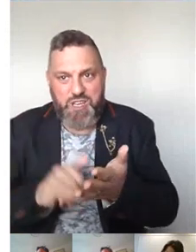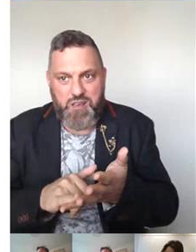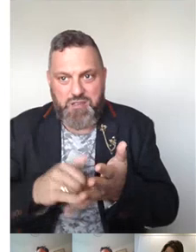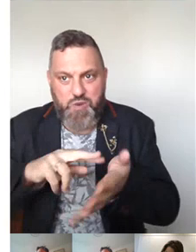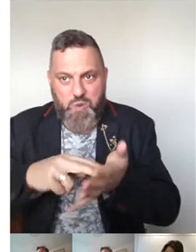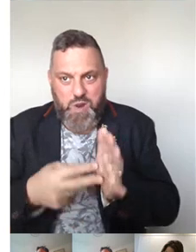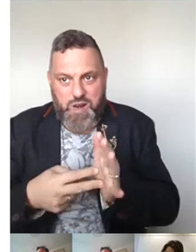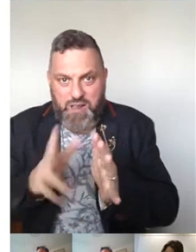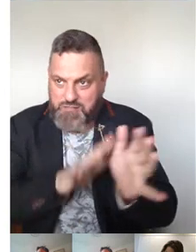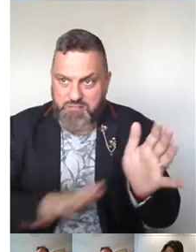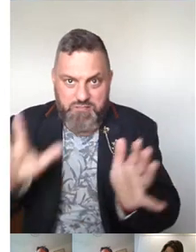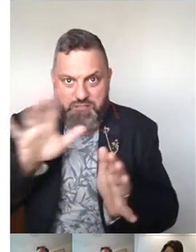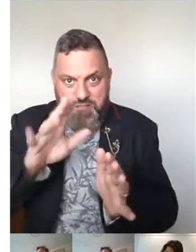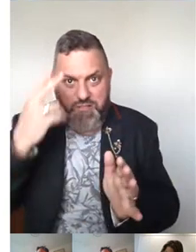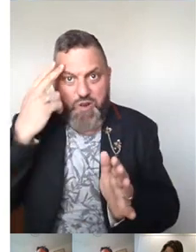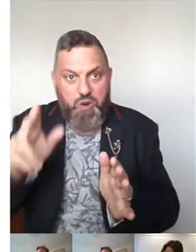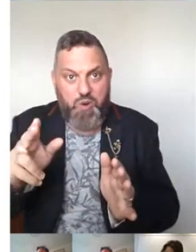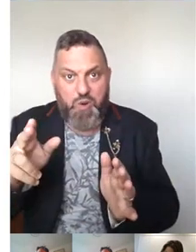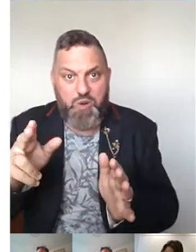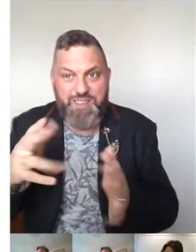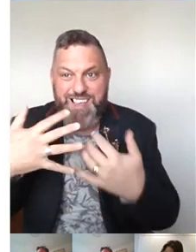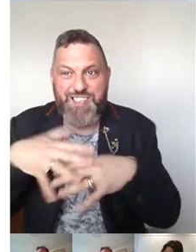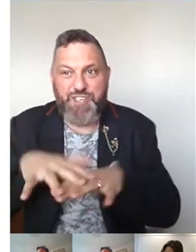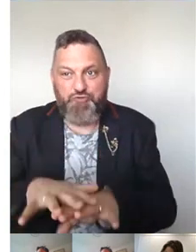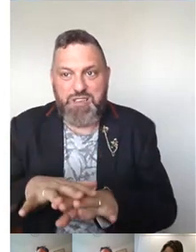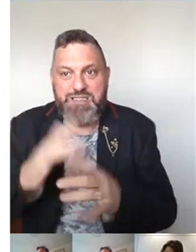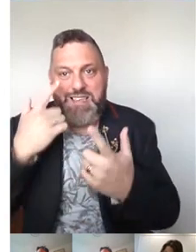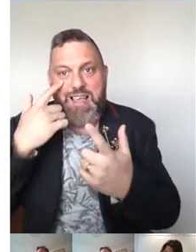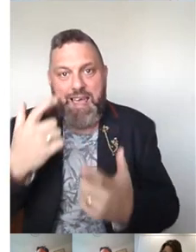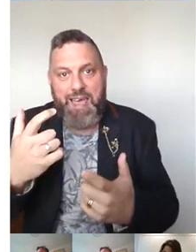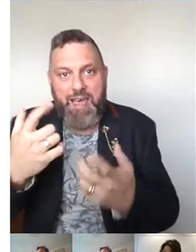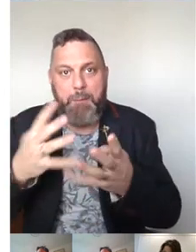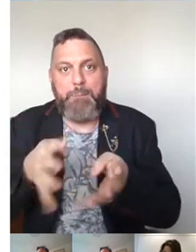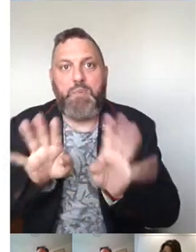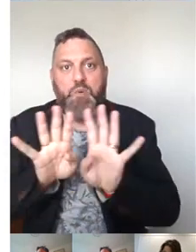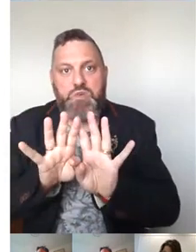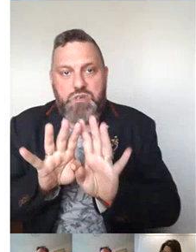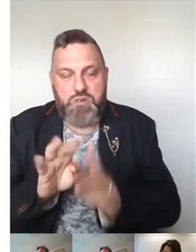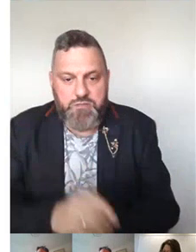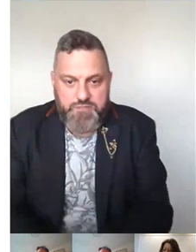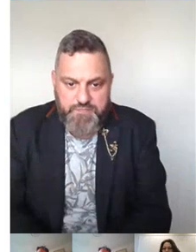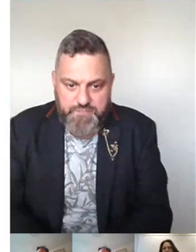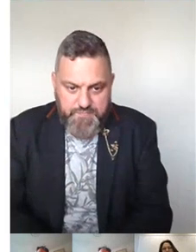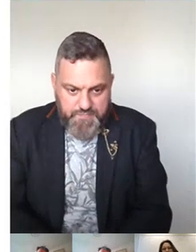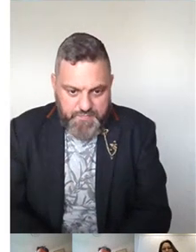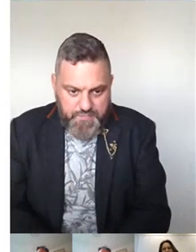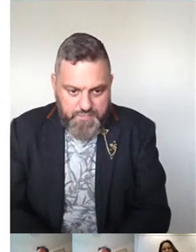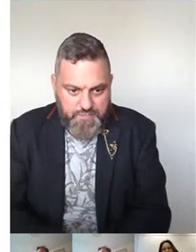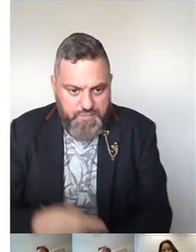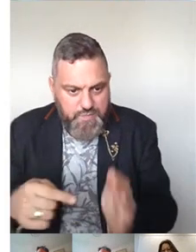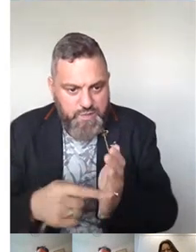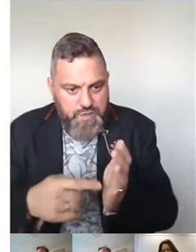organisations across the area called an Integrated Care Board. Thank you.